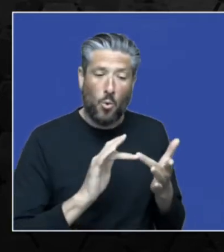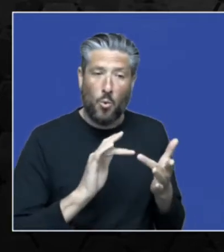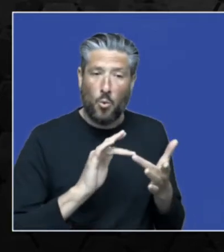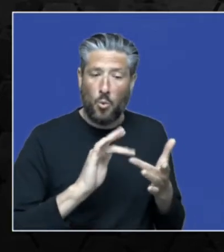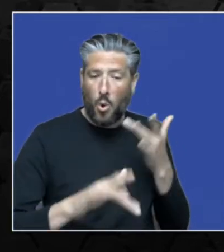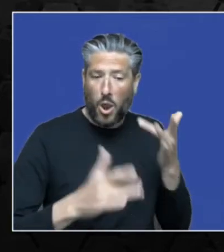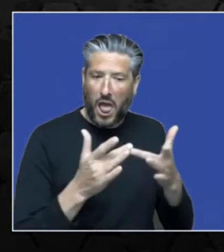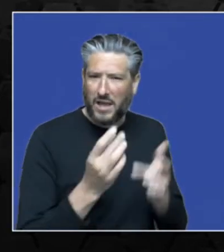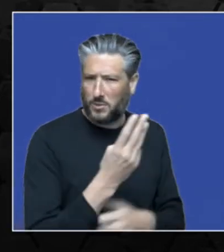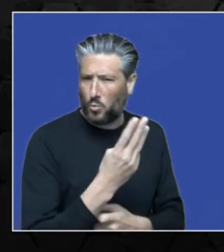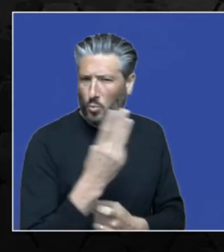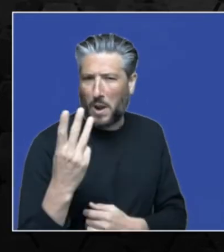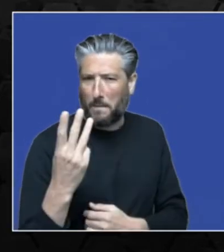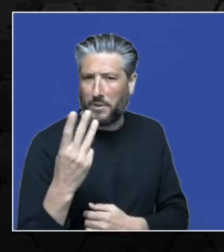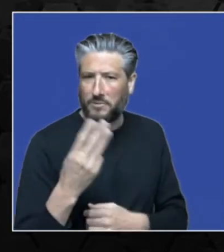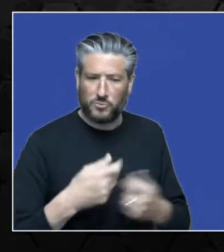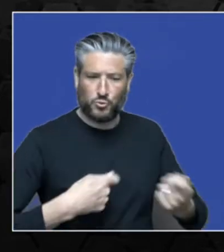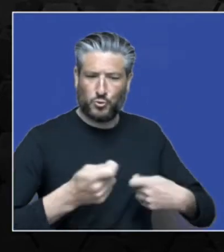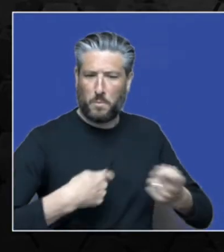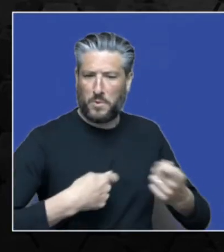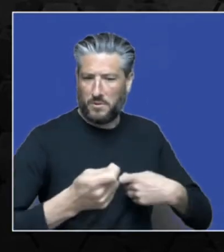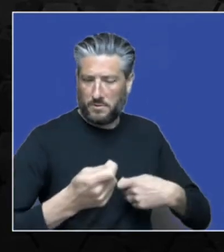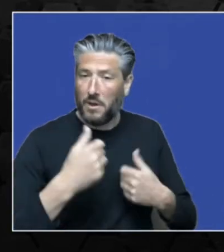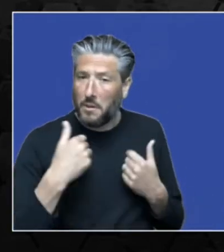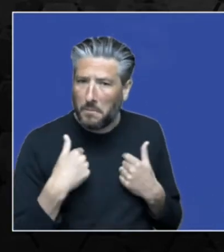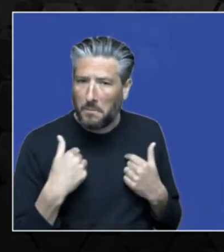if you're checking out something, you will get something like